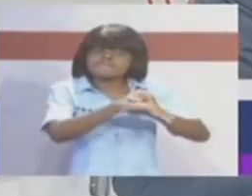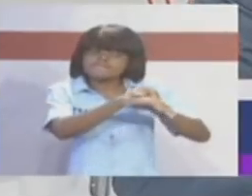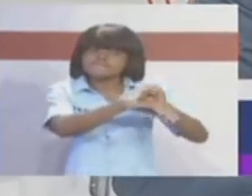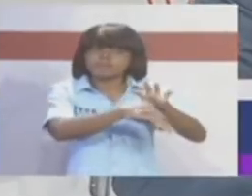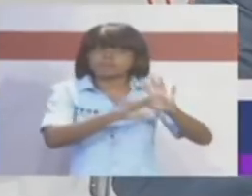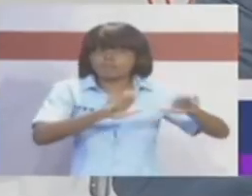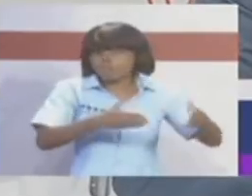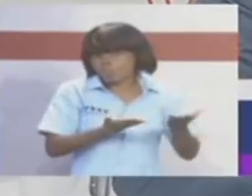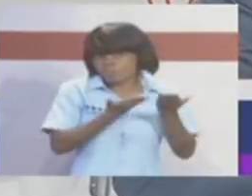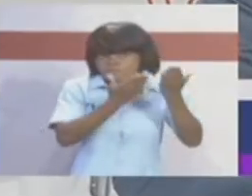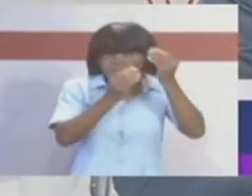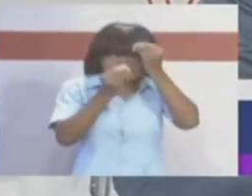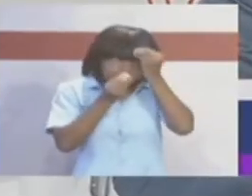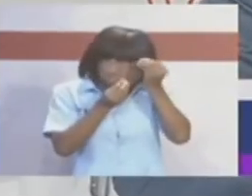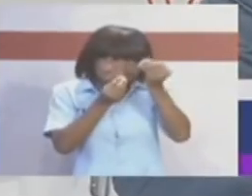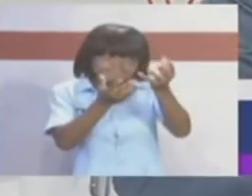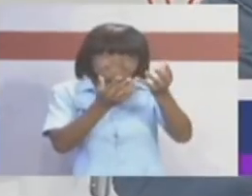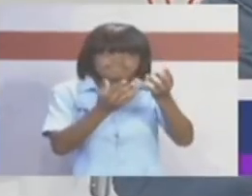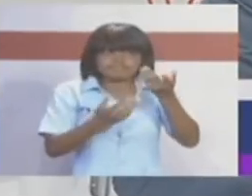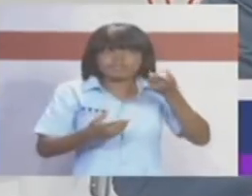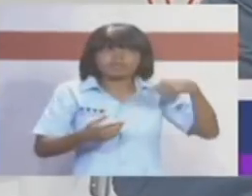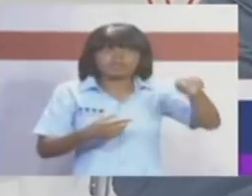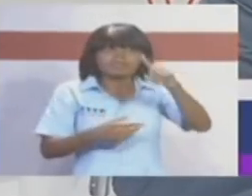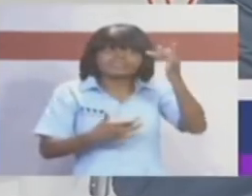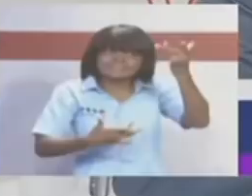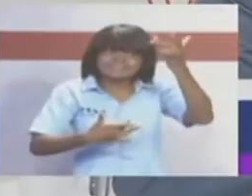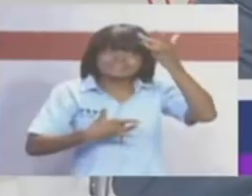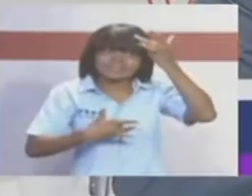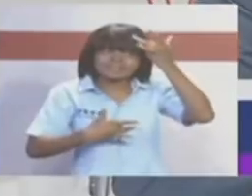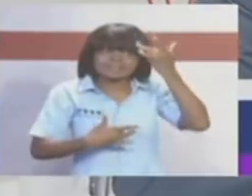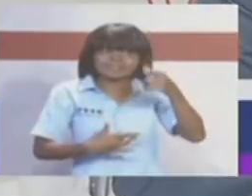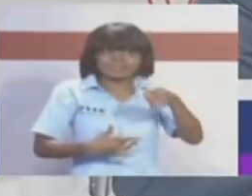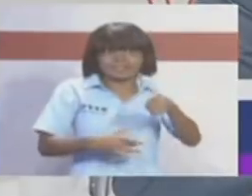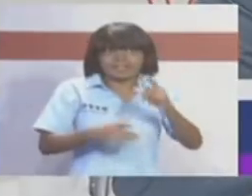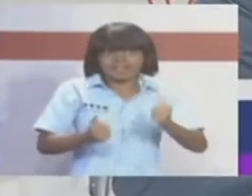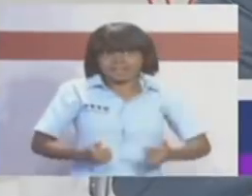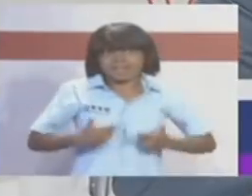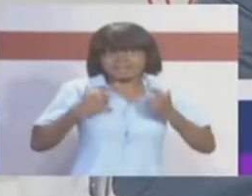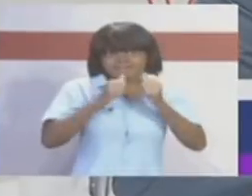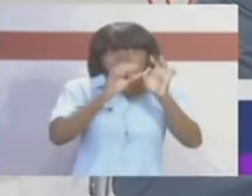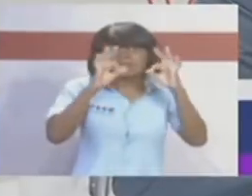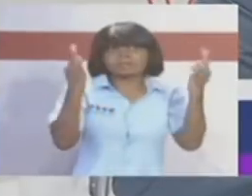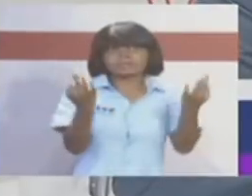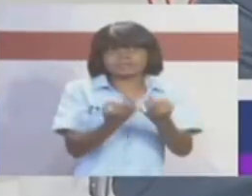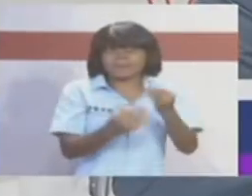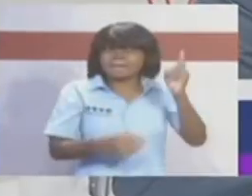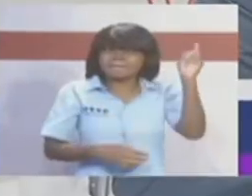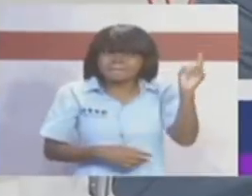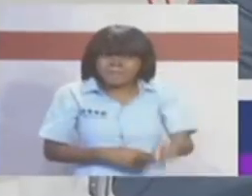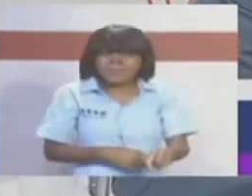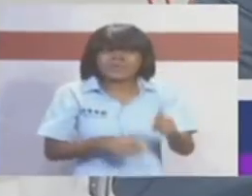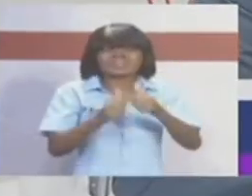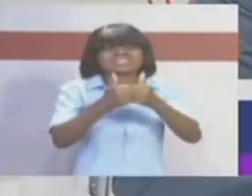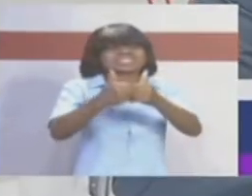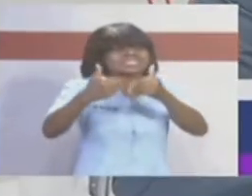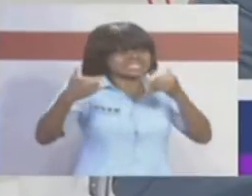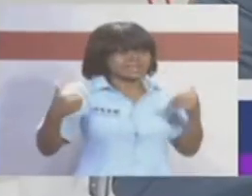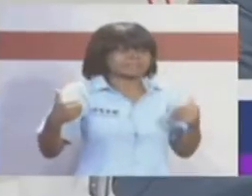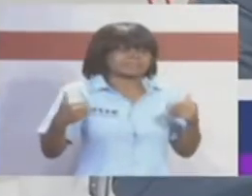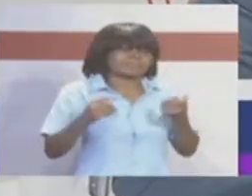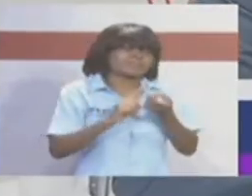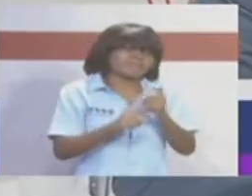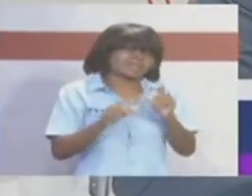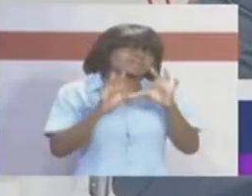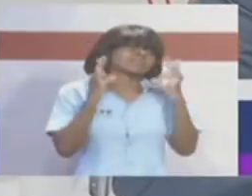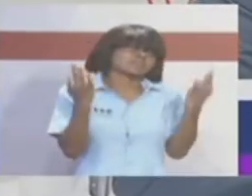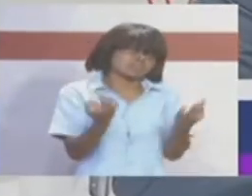while the others quarantine and await further confirmation. Now, outside of that, with respect to the contact tracing, what we are seeing